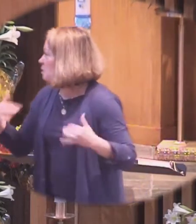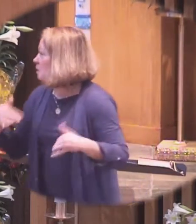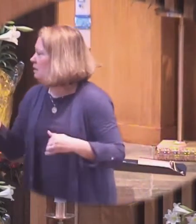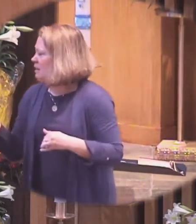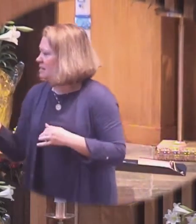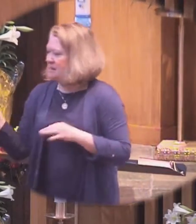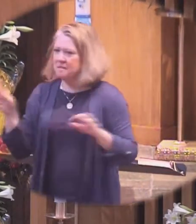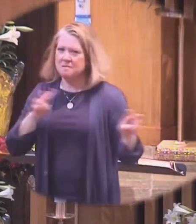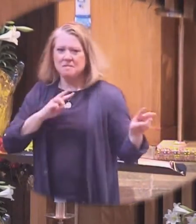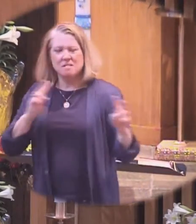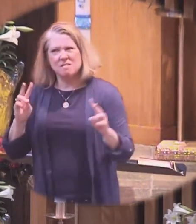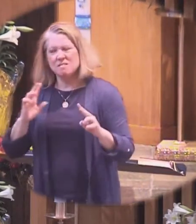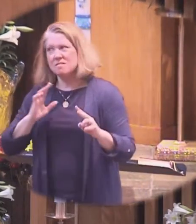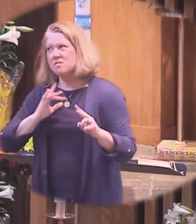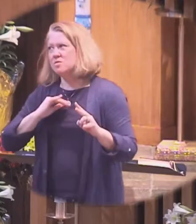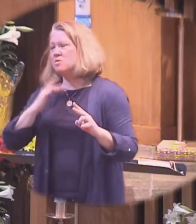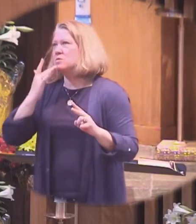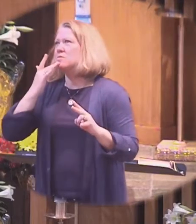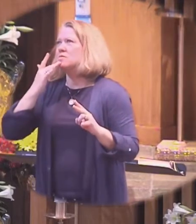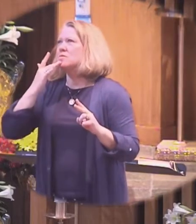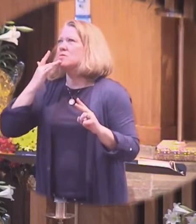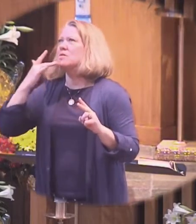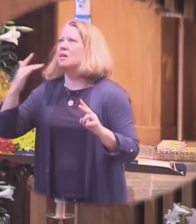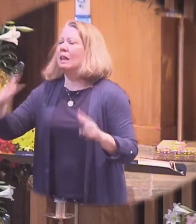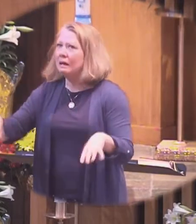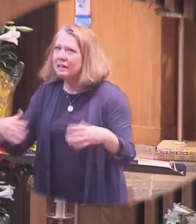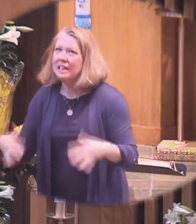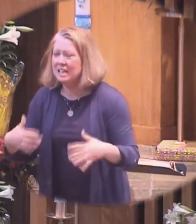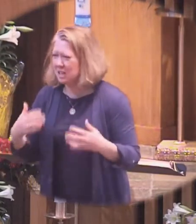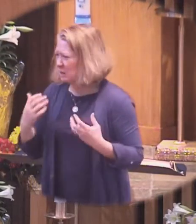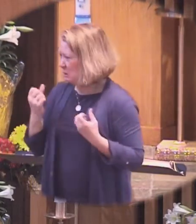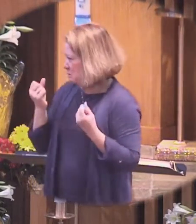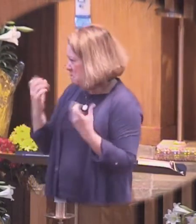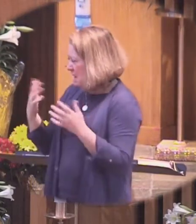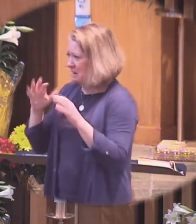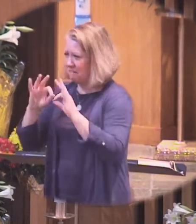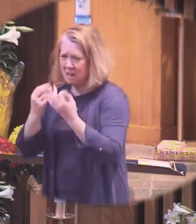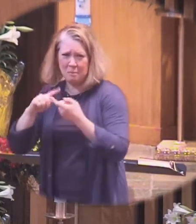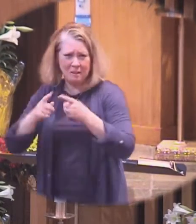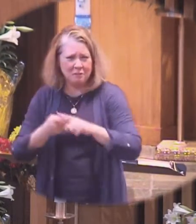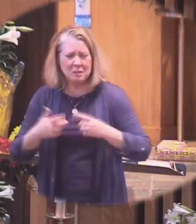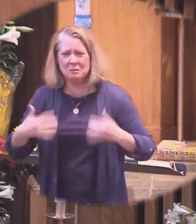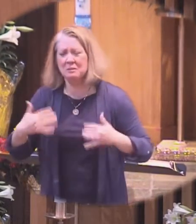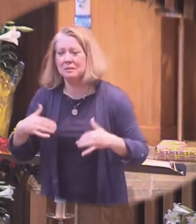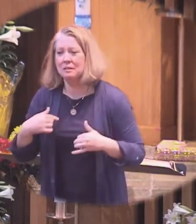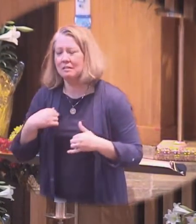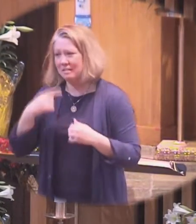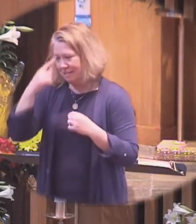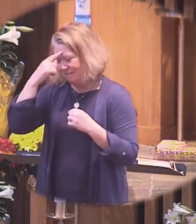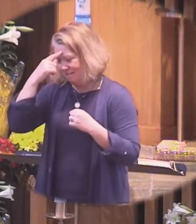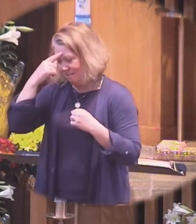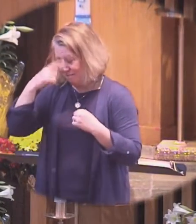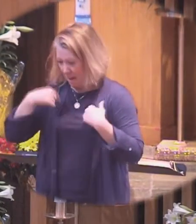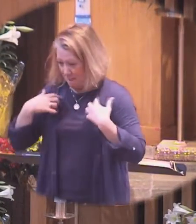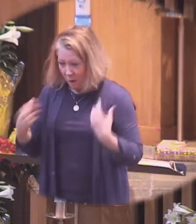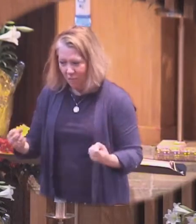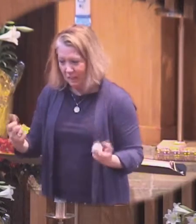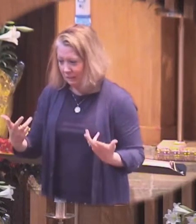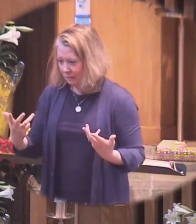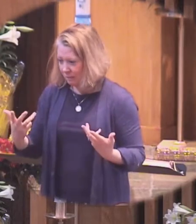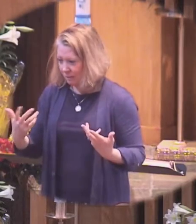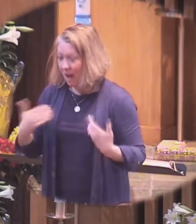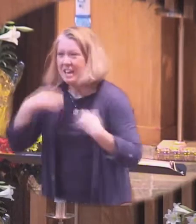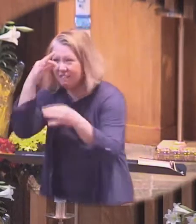we're reminded how blessed we are. We think about our faith that we have been given, our health. We think about all the